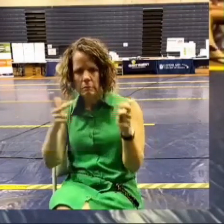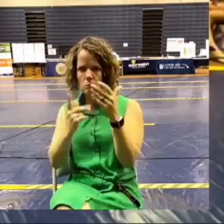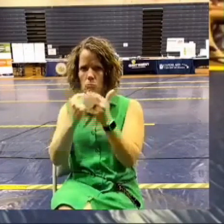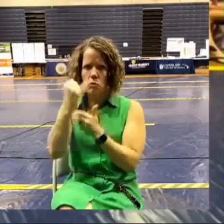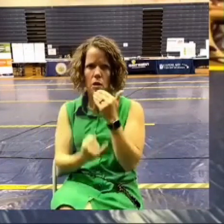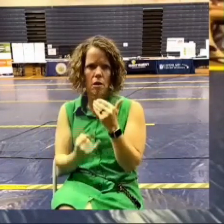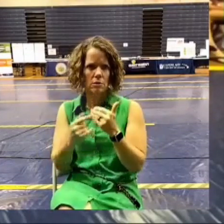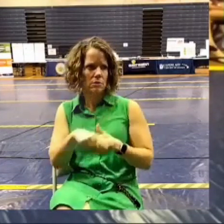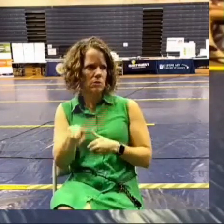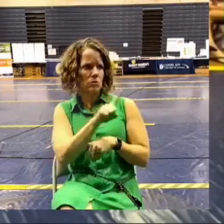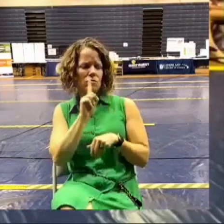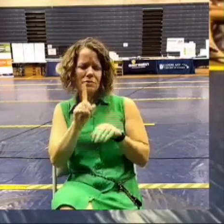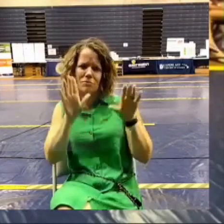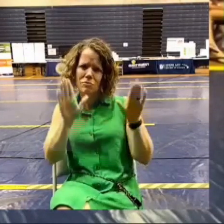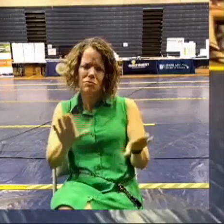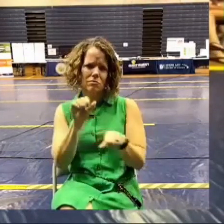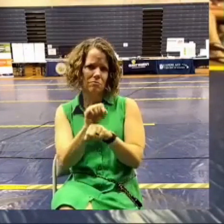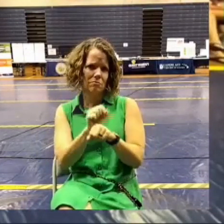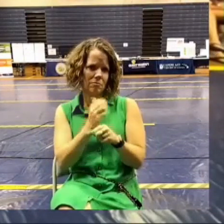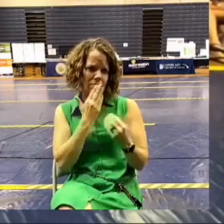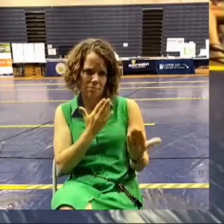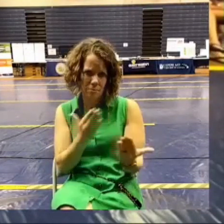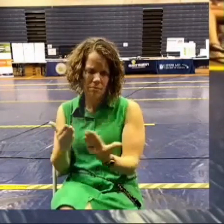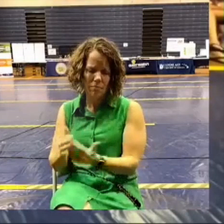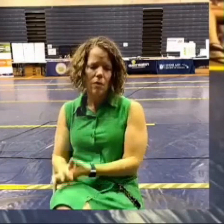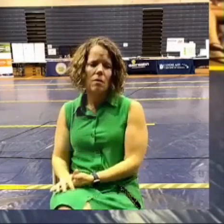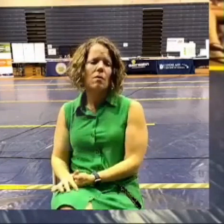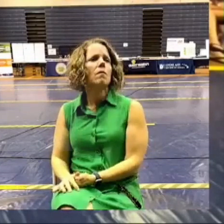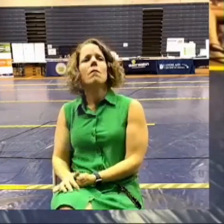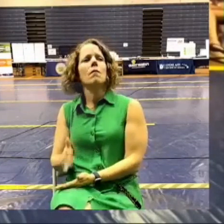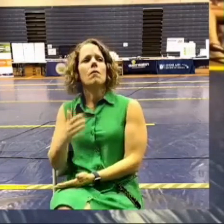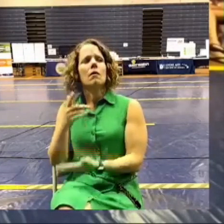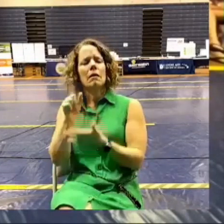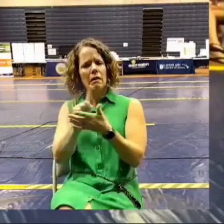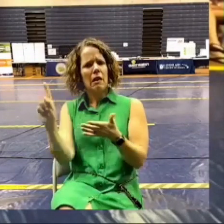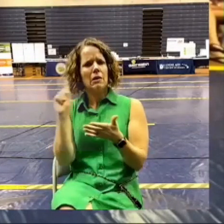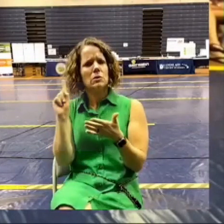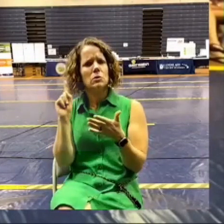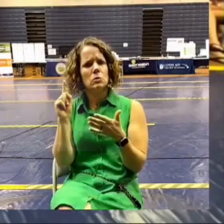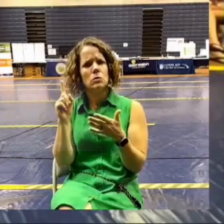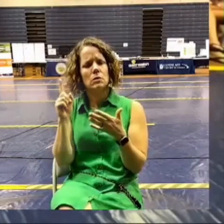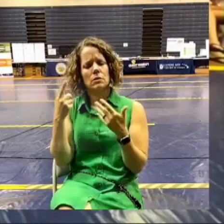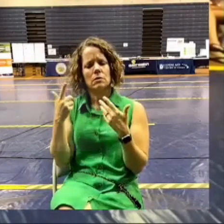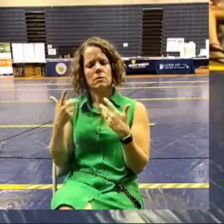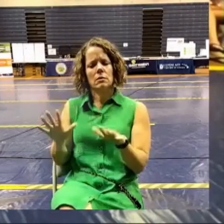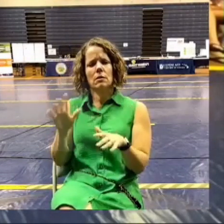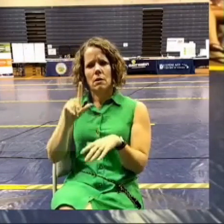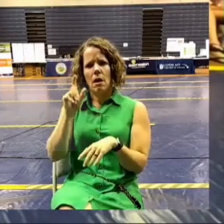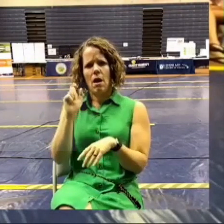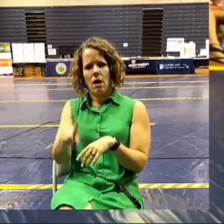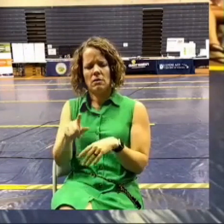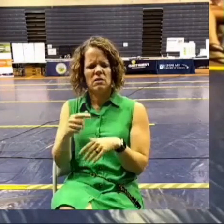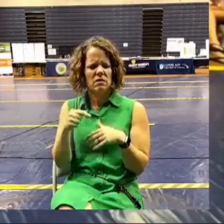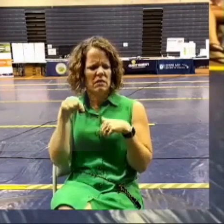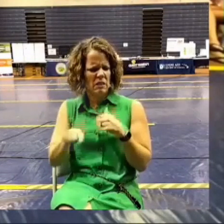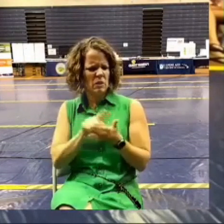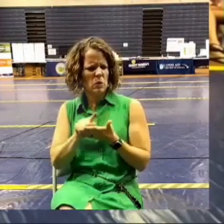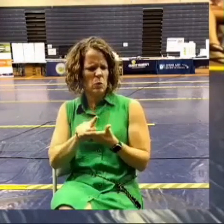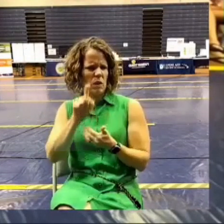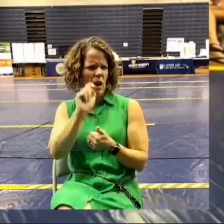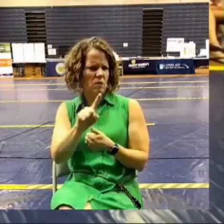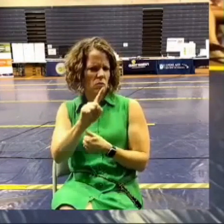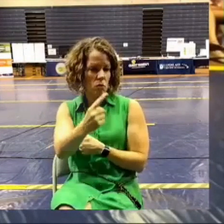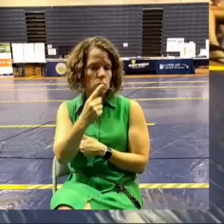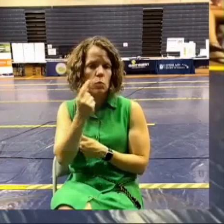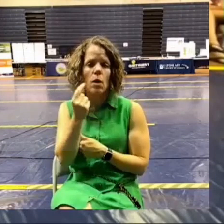but everybody is doing an amazing job, so thank you. I asked a question last week, so I've got two questions, both for Department of Water Supply.